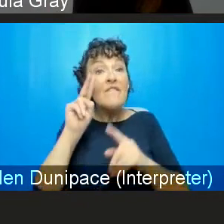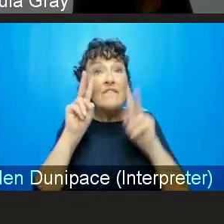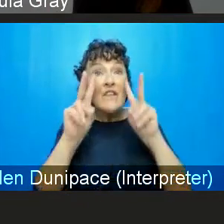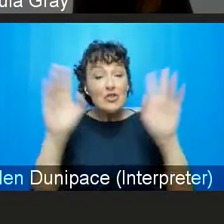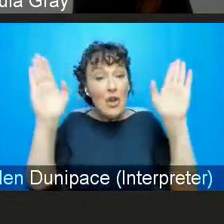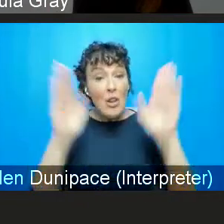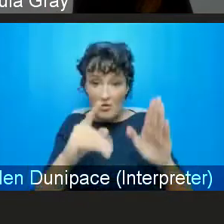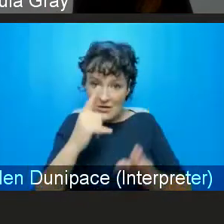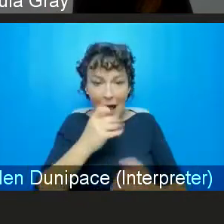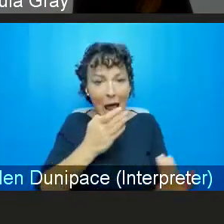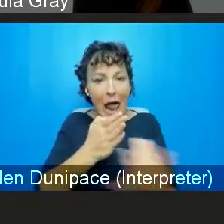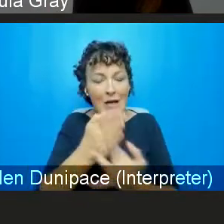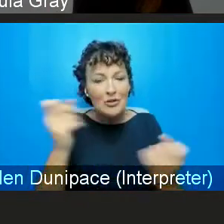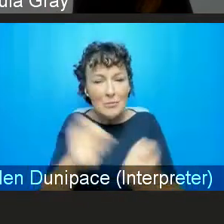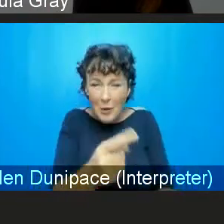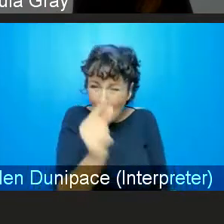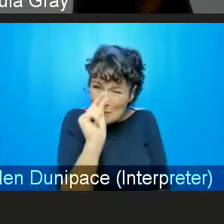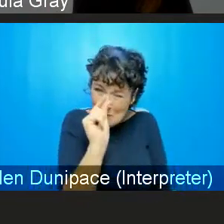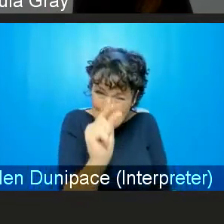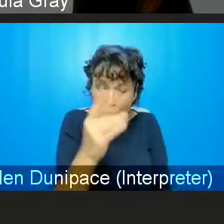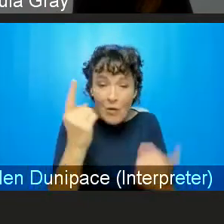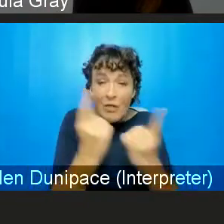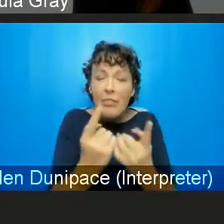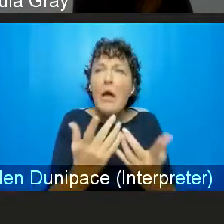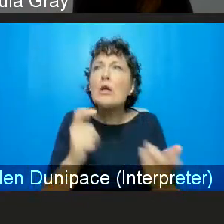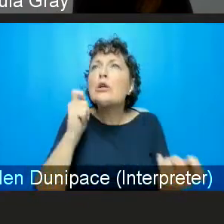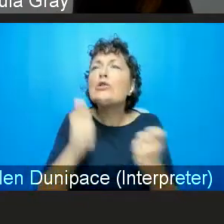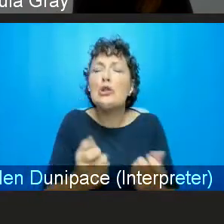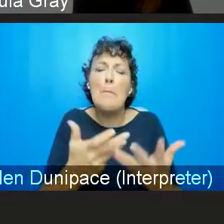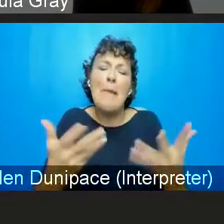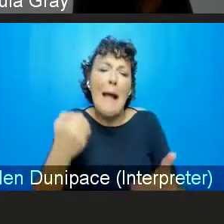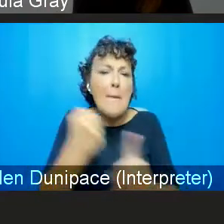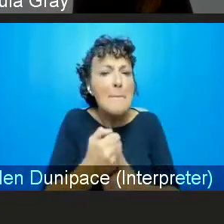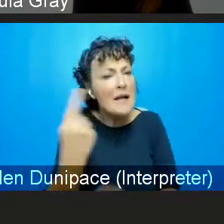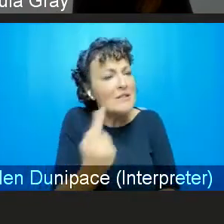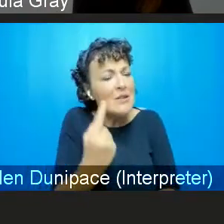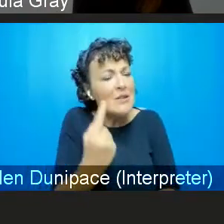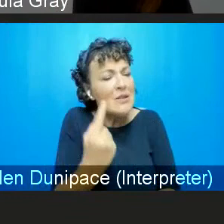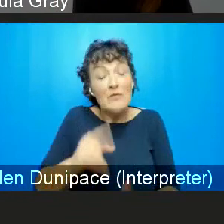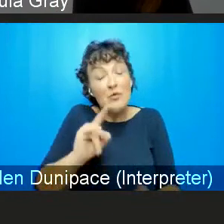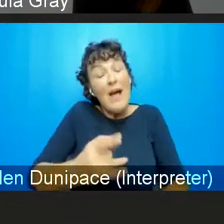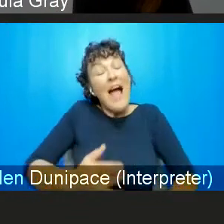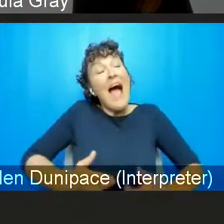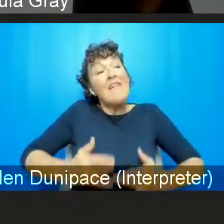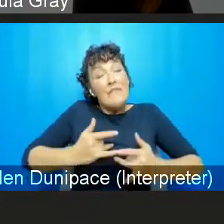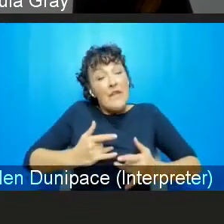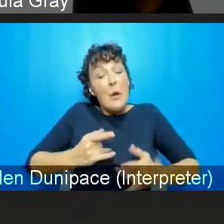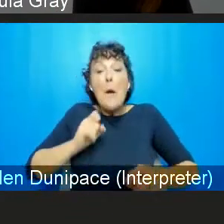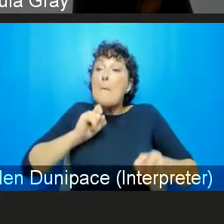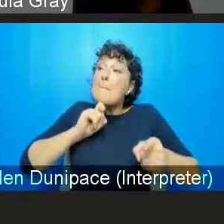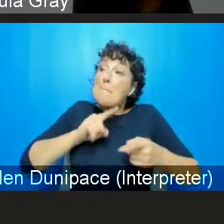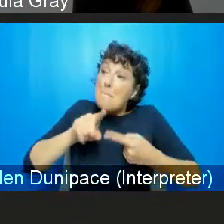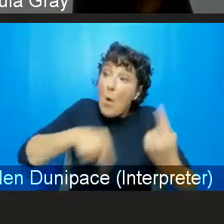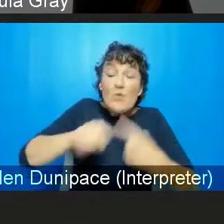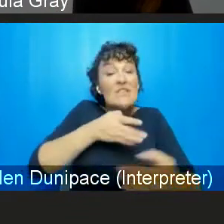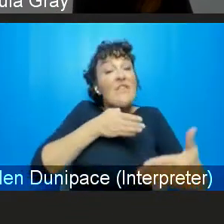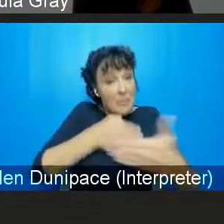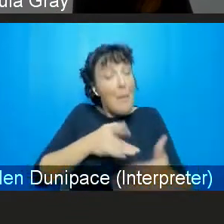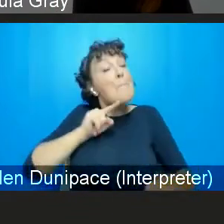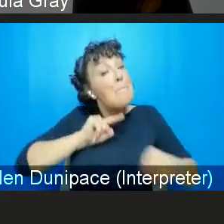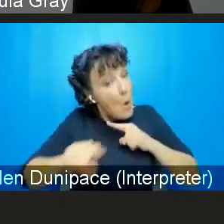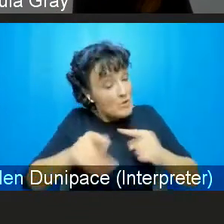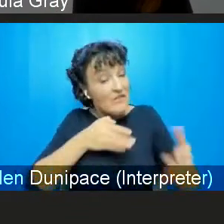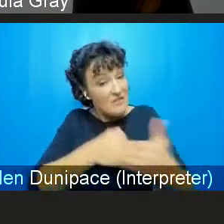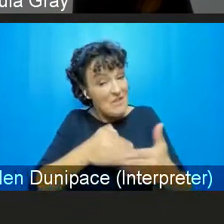just these, certainly from our perspective, the majority of them are perceived. And I think finally for me, there's this perception